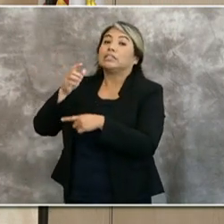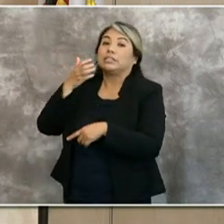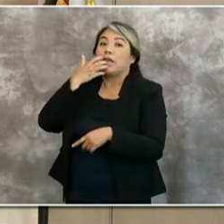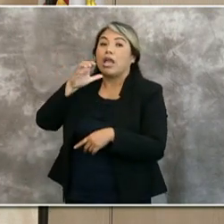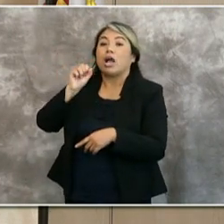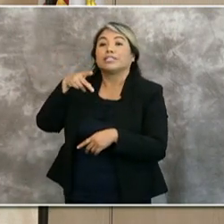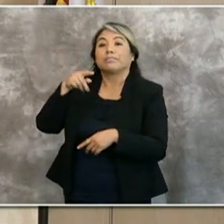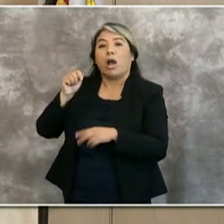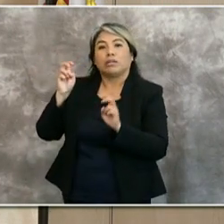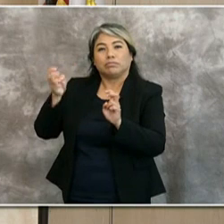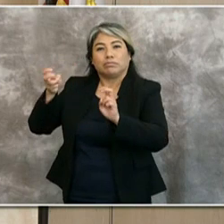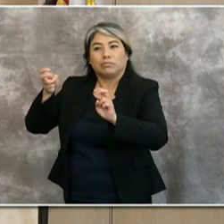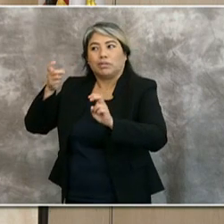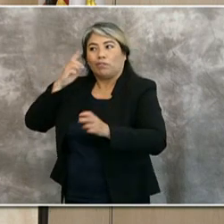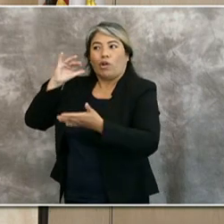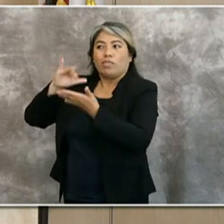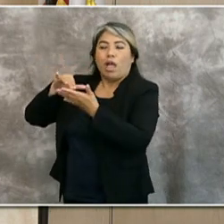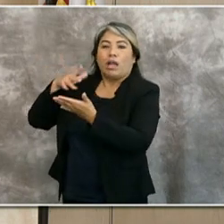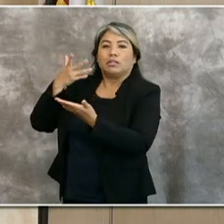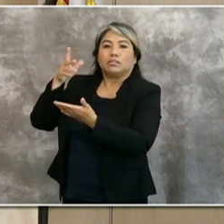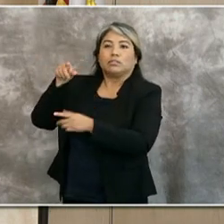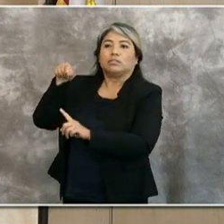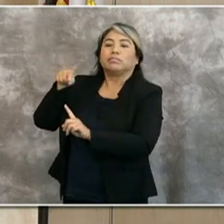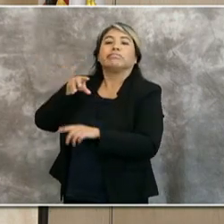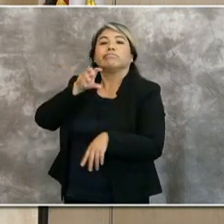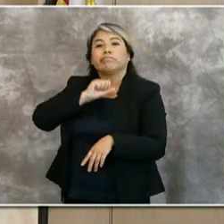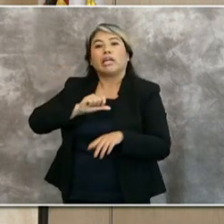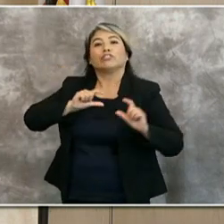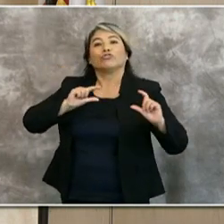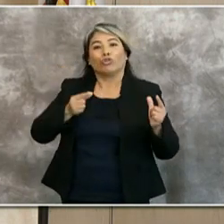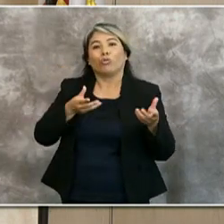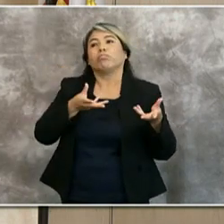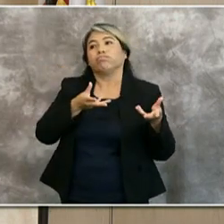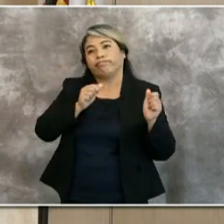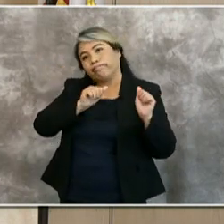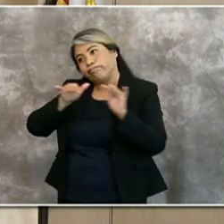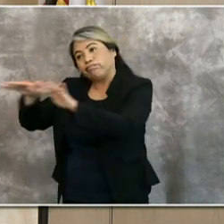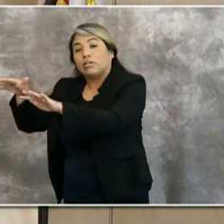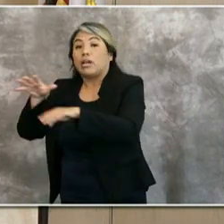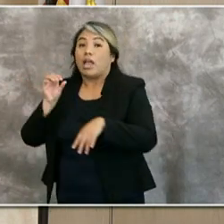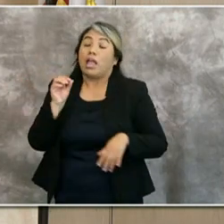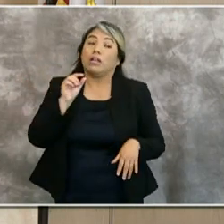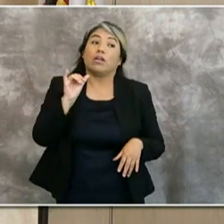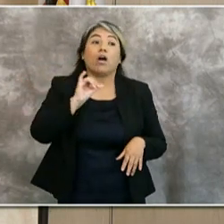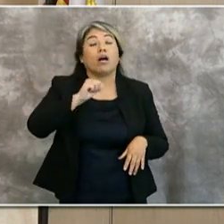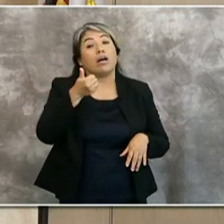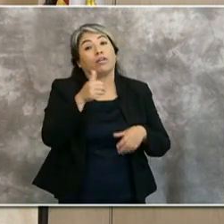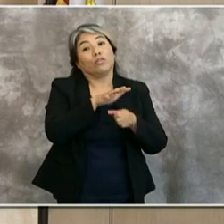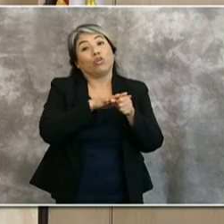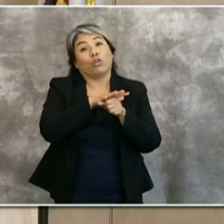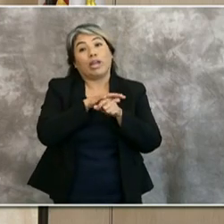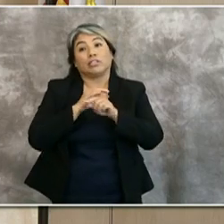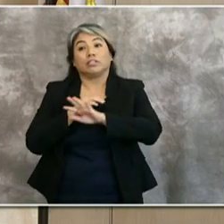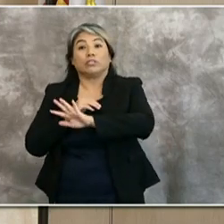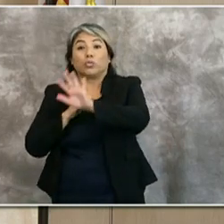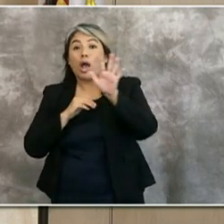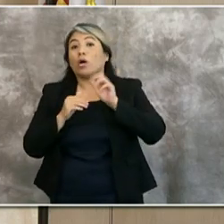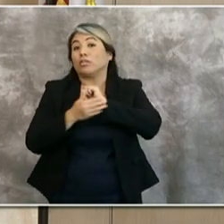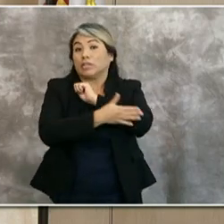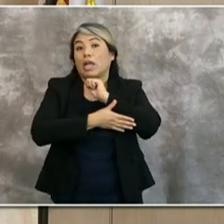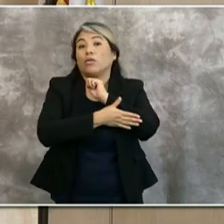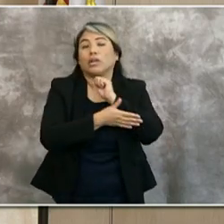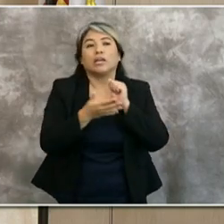hotspot for that particular age group. And there are other locations throughout the